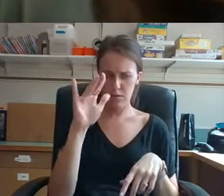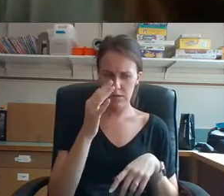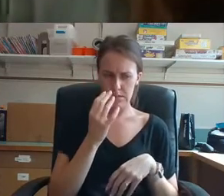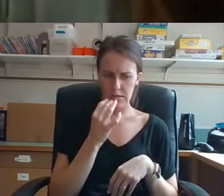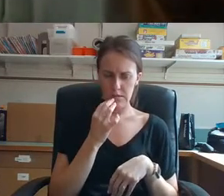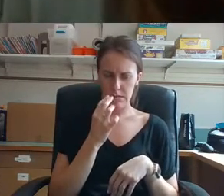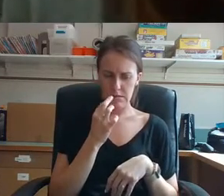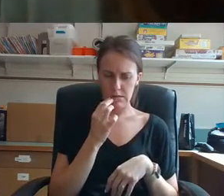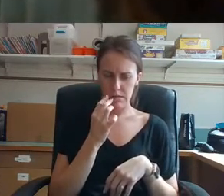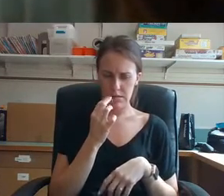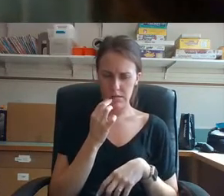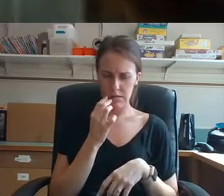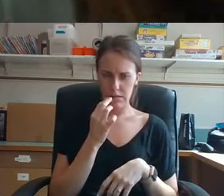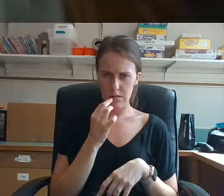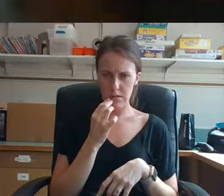know."